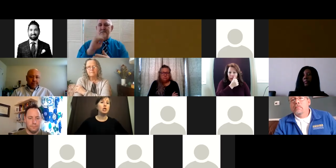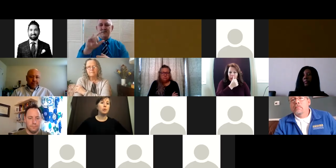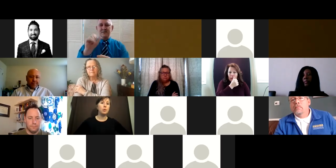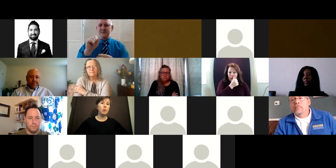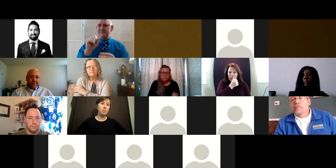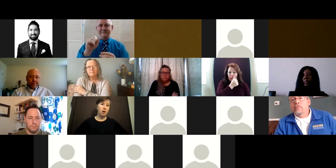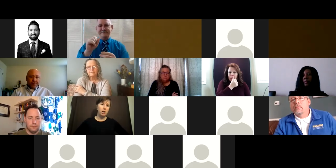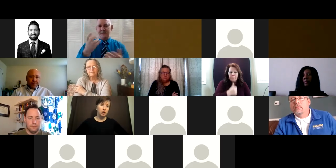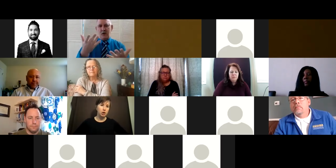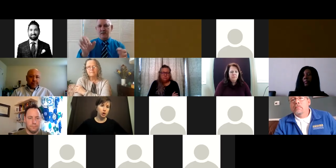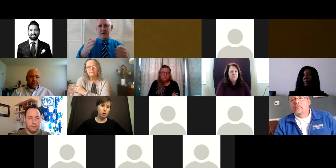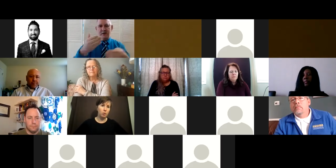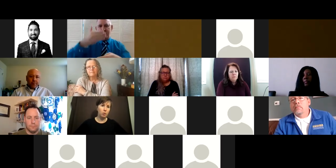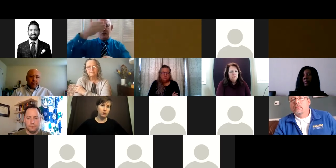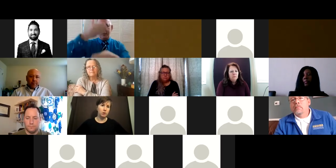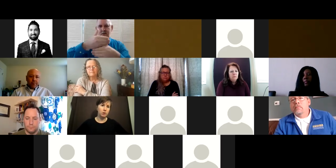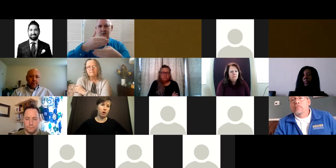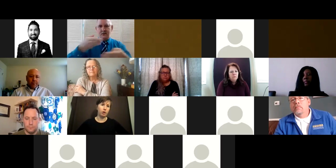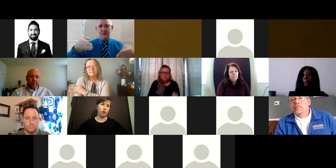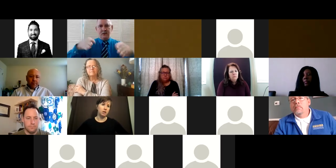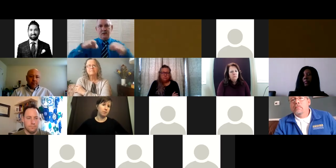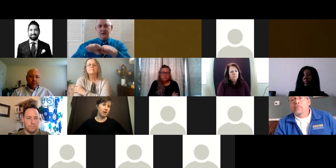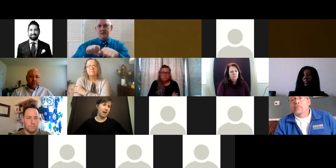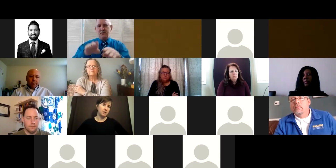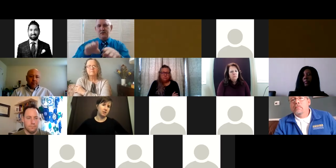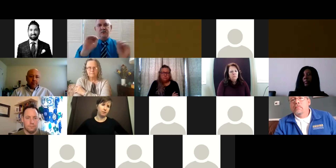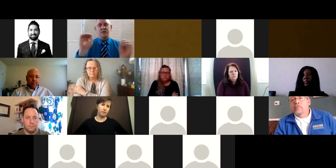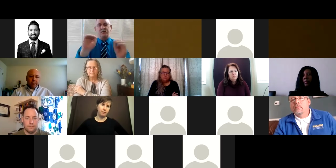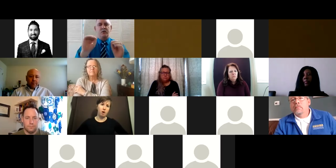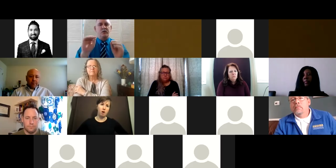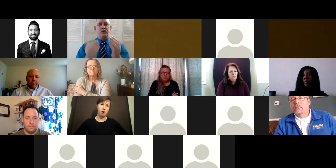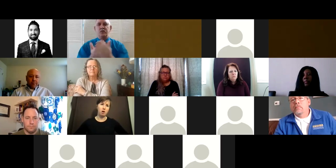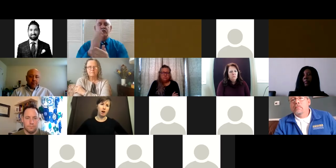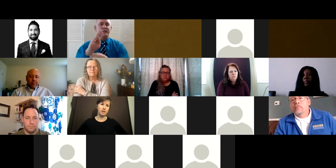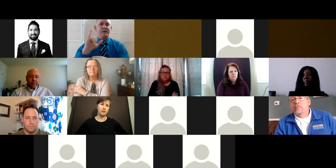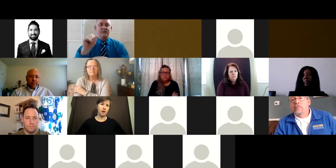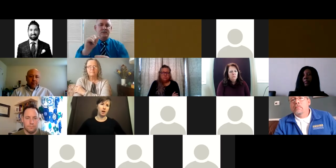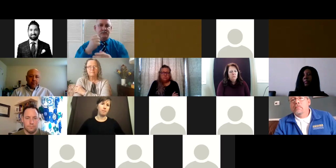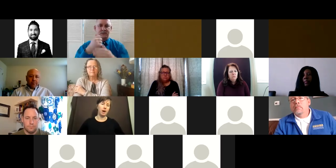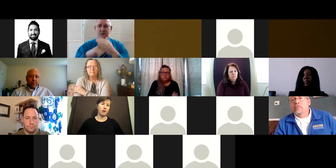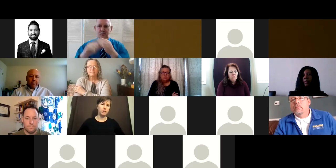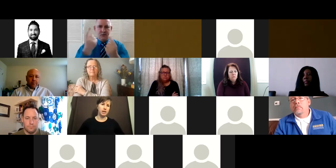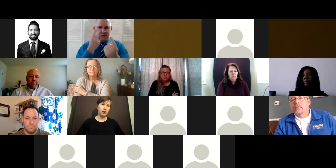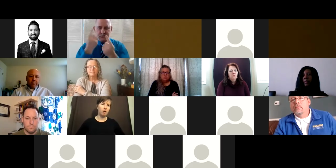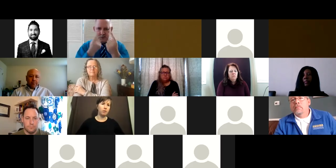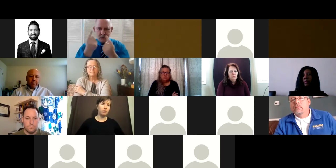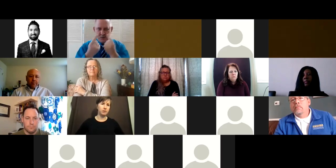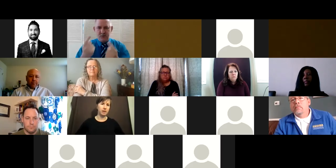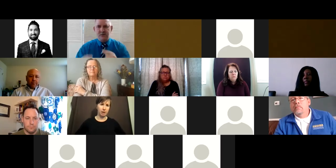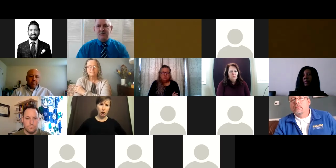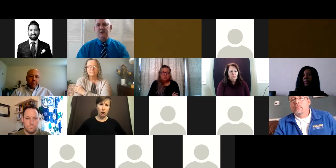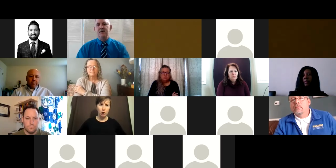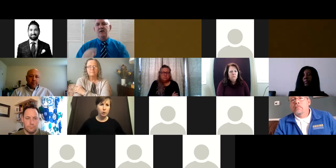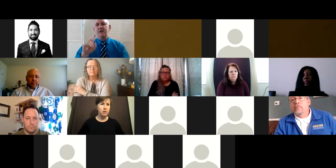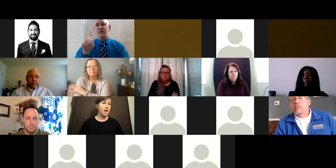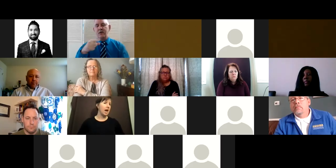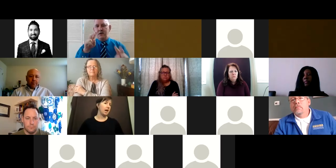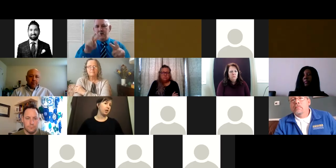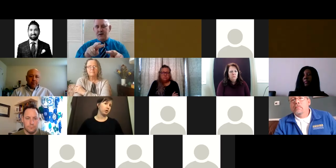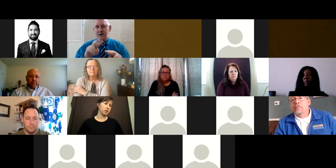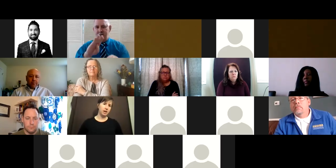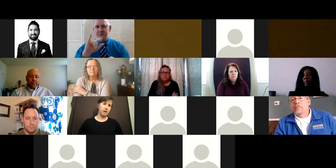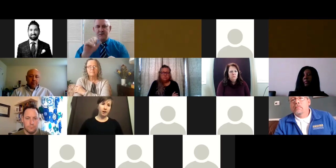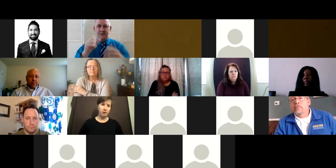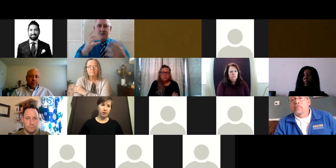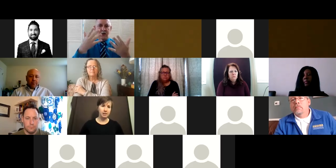I do monitor what's going across, but as far as I understand, all the bills have been closed and